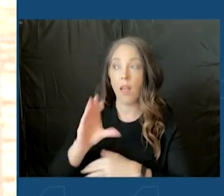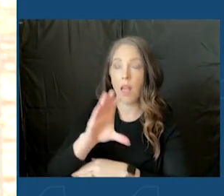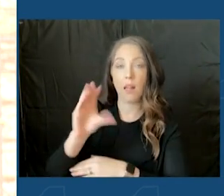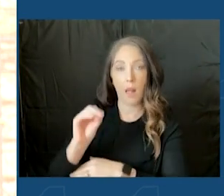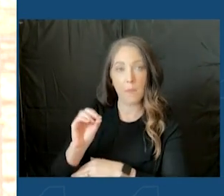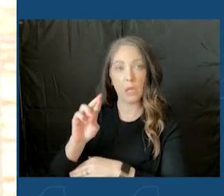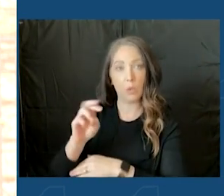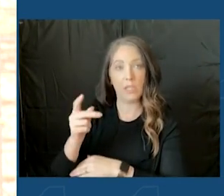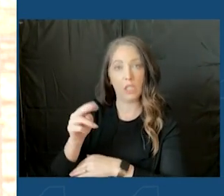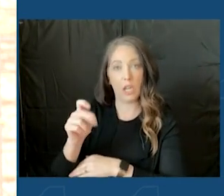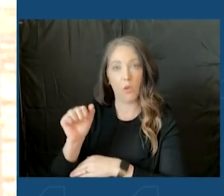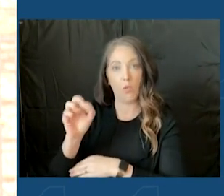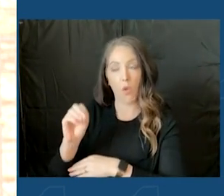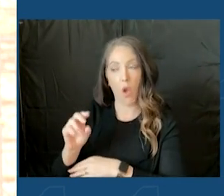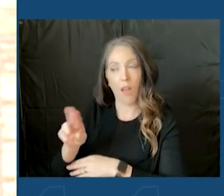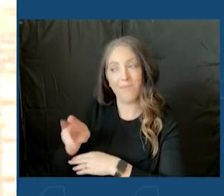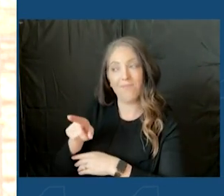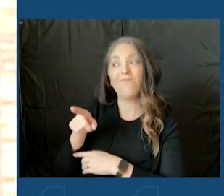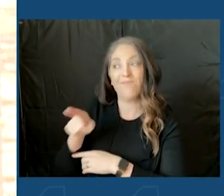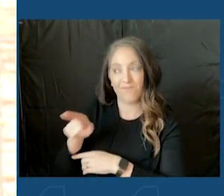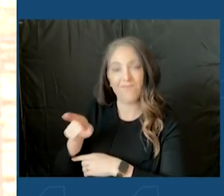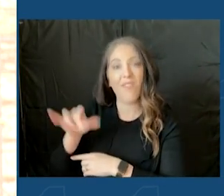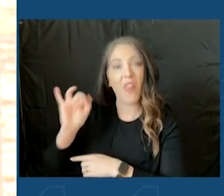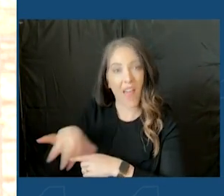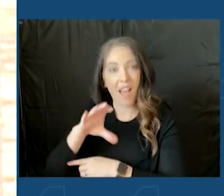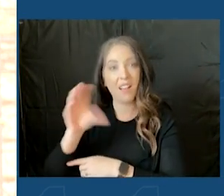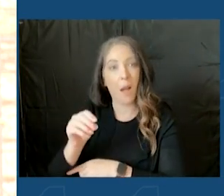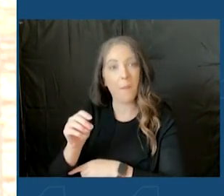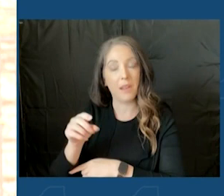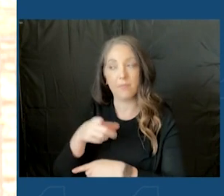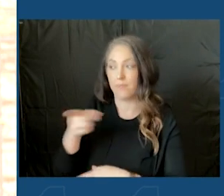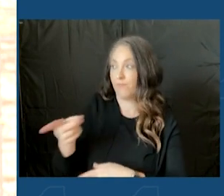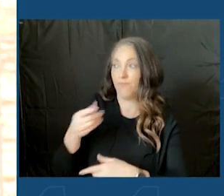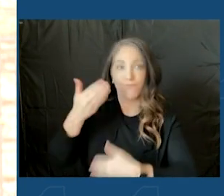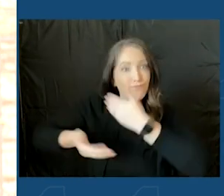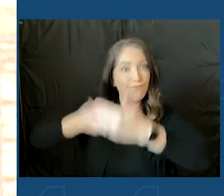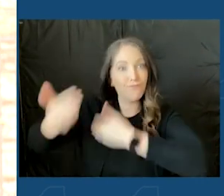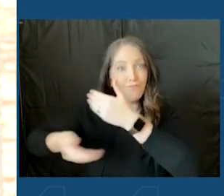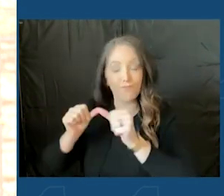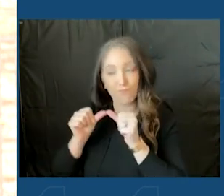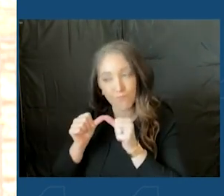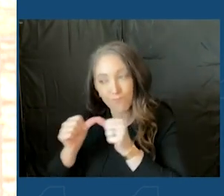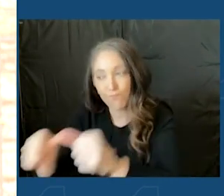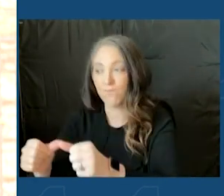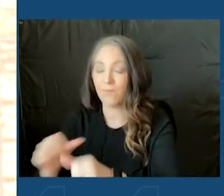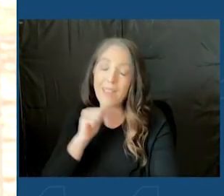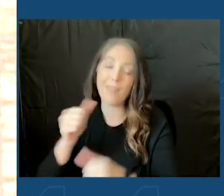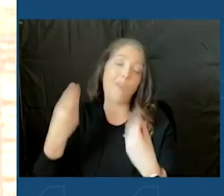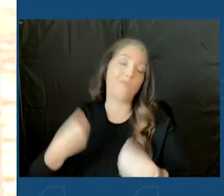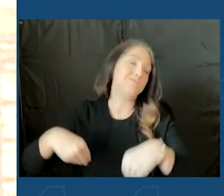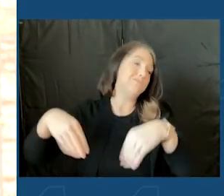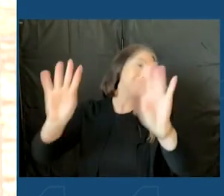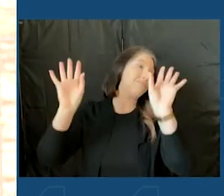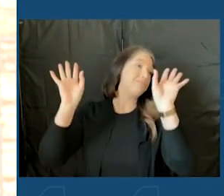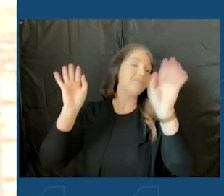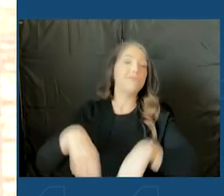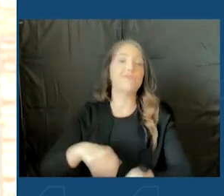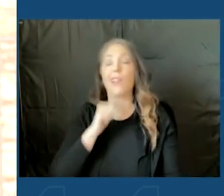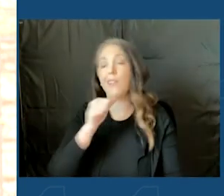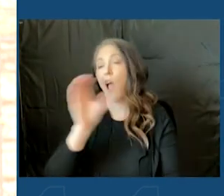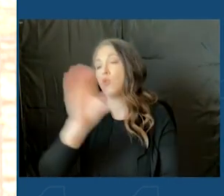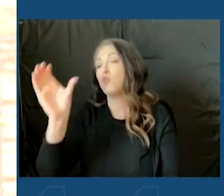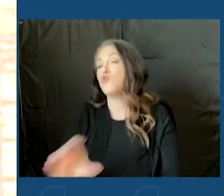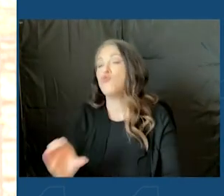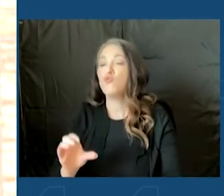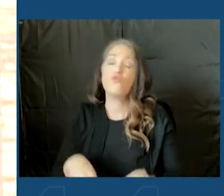back to and say, they just kept going. They didn't check out. They didn't stay home. They didn't zoom into life. They showed up